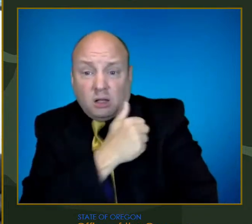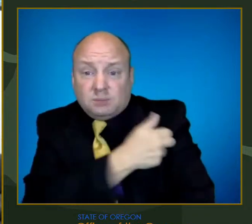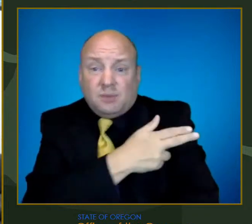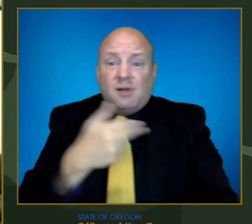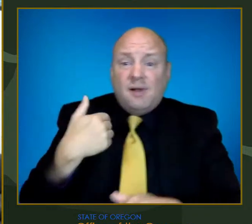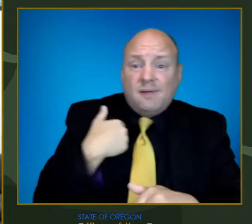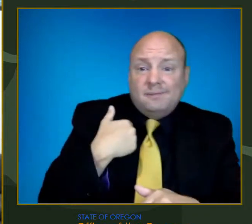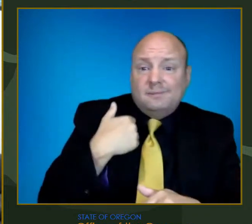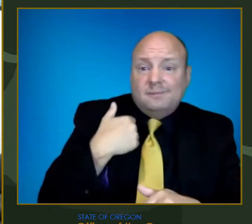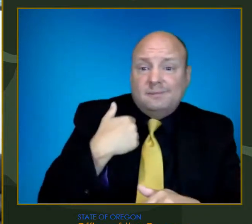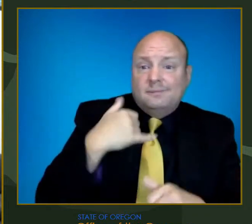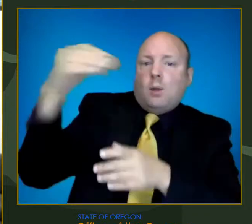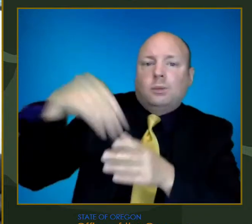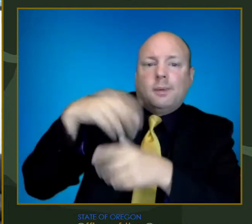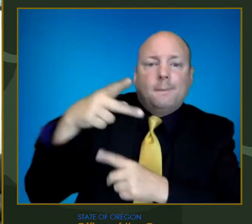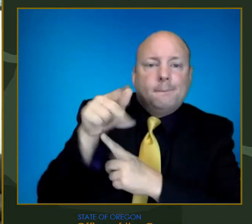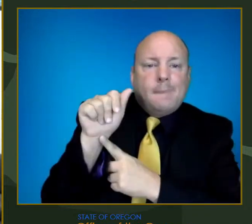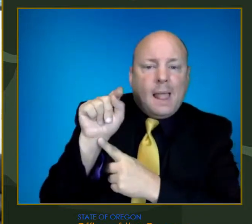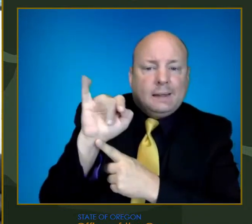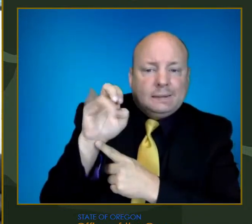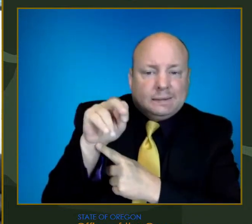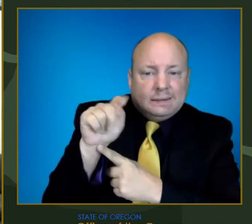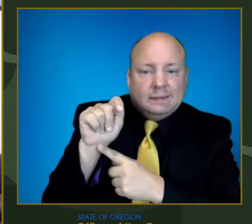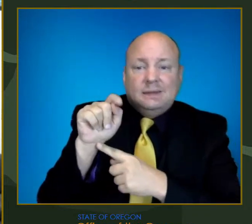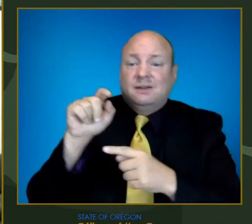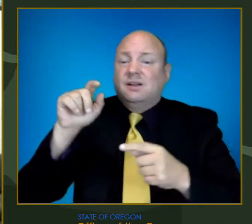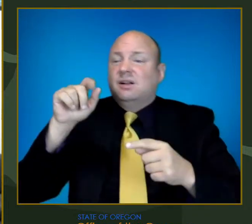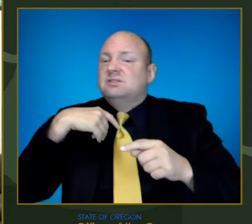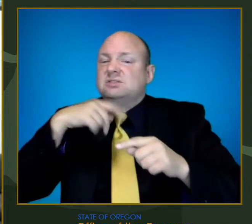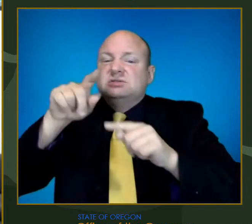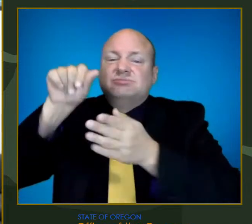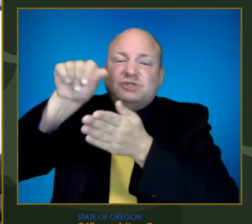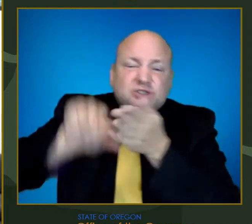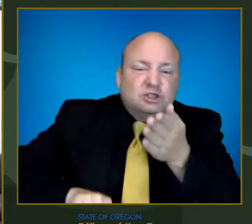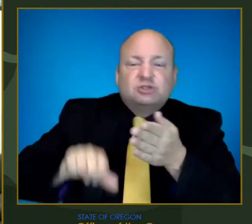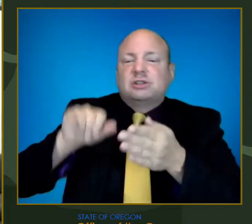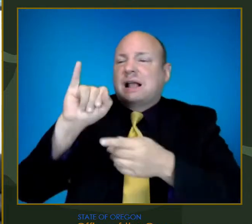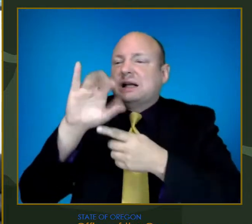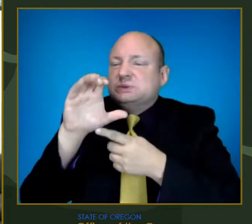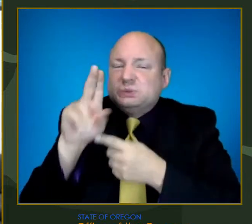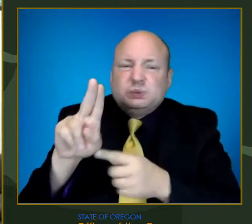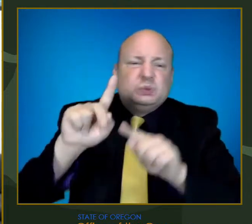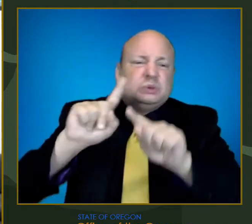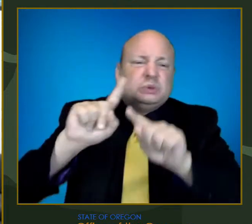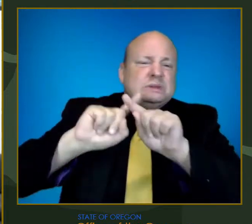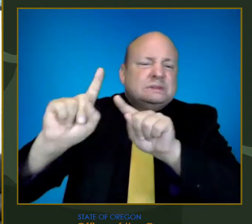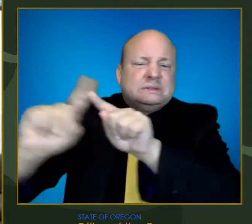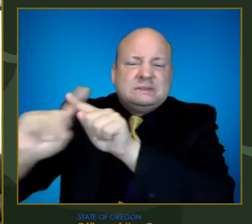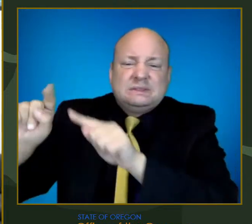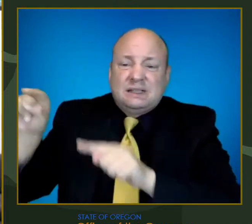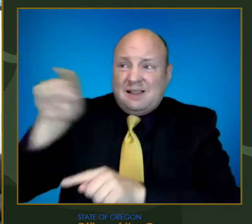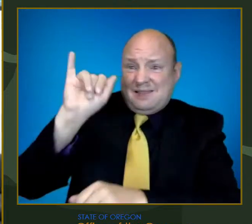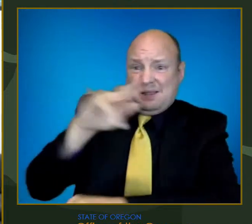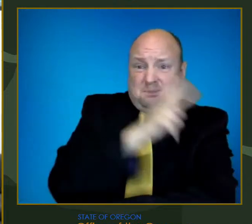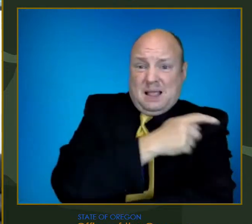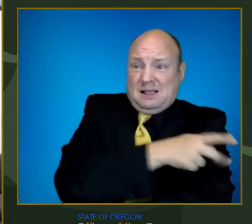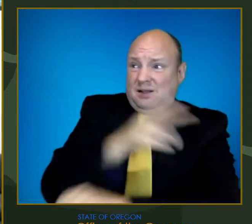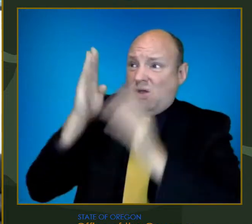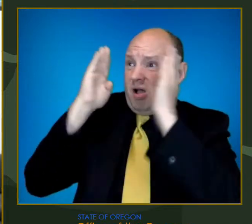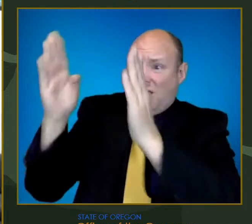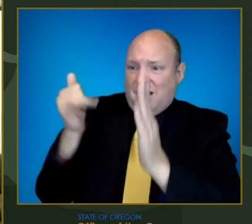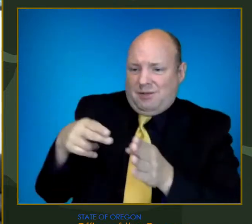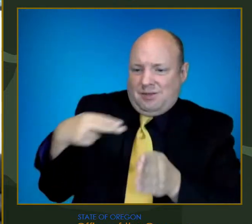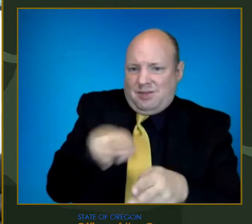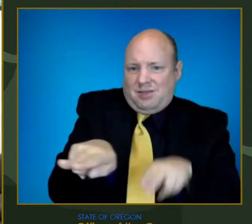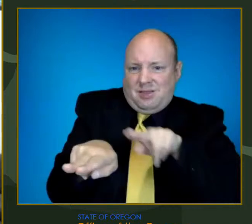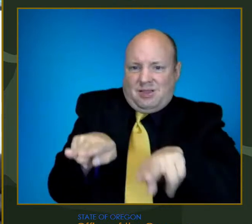surgical rooms or ICU beds. Patients are parked in hallways. Staffing is critically short. I need to be direct about what's